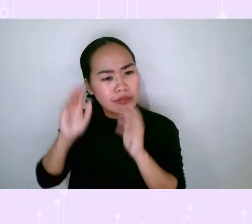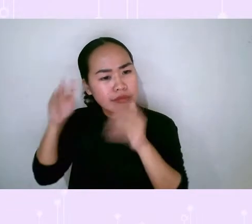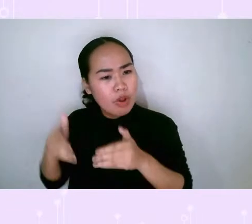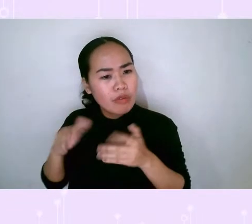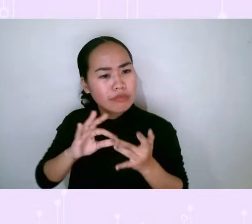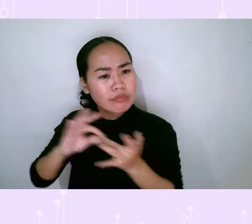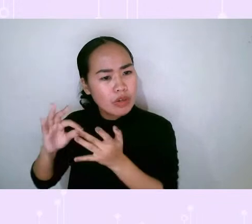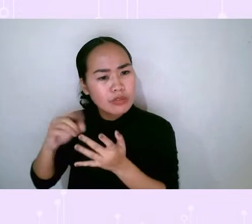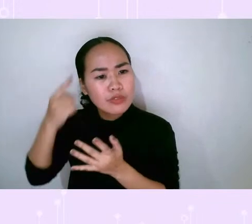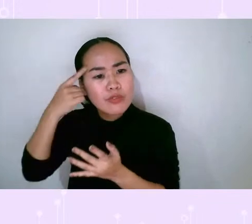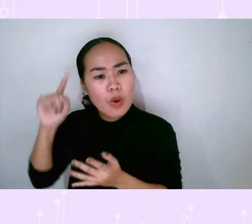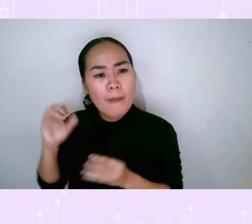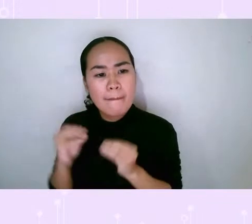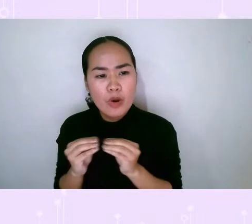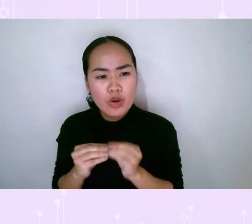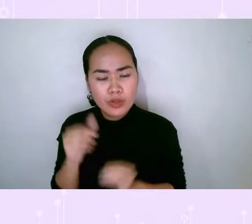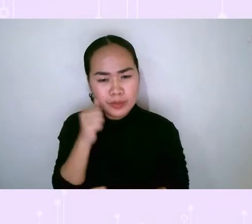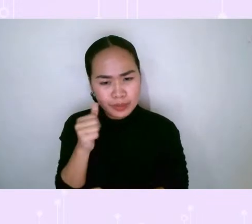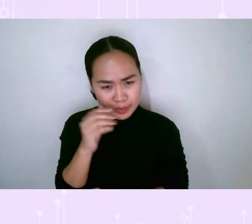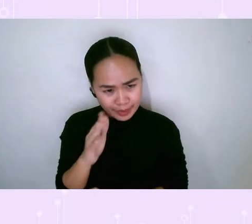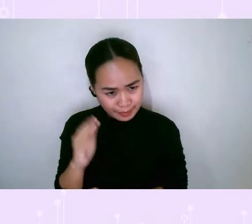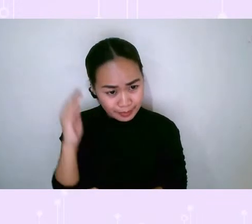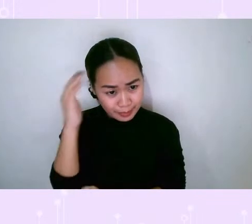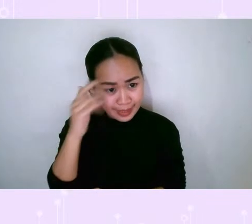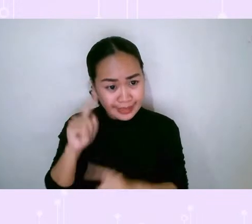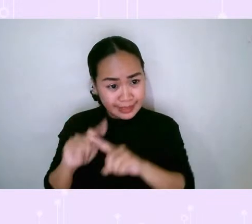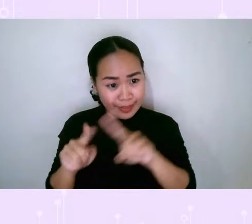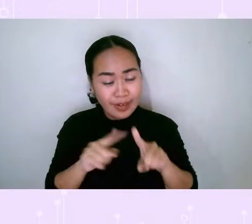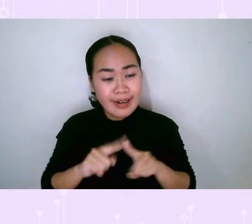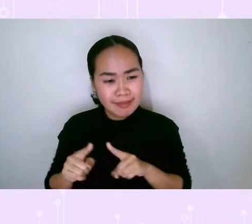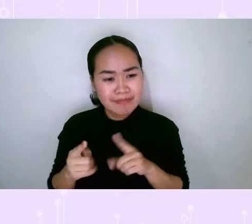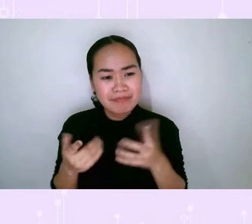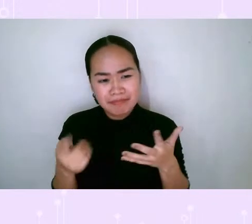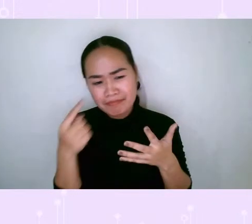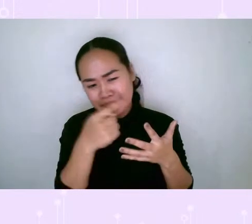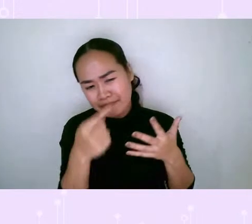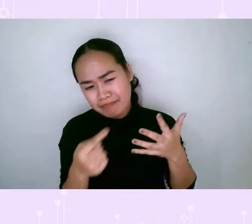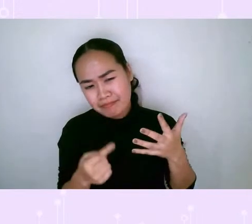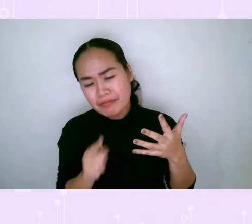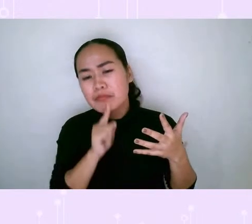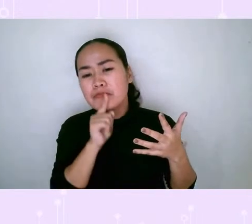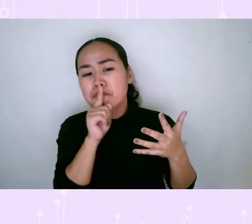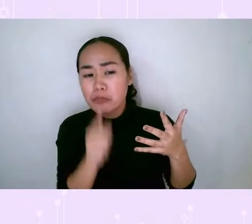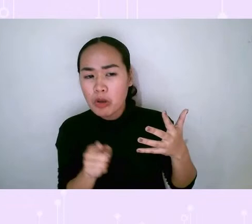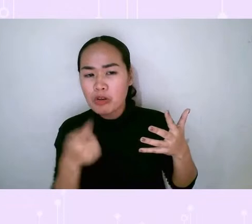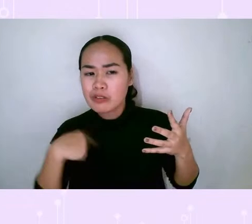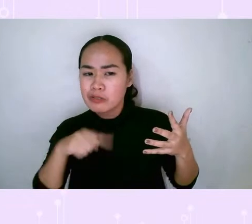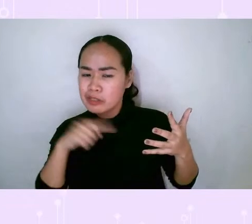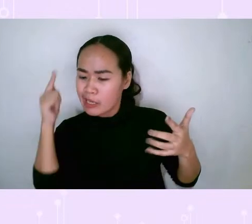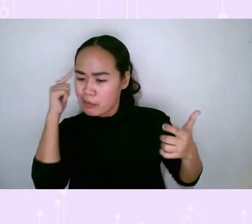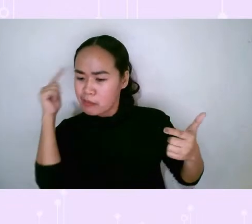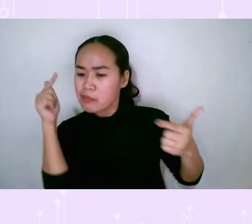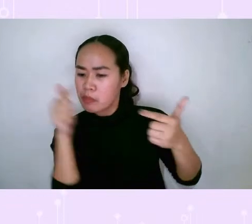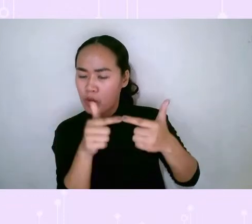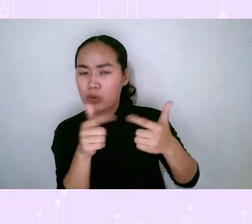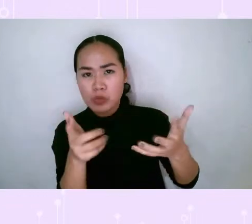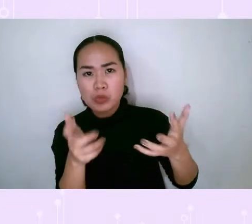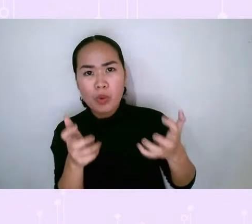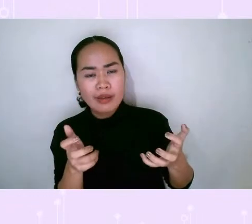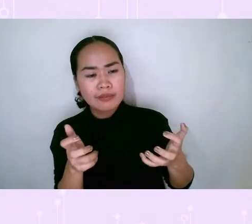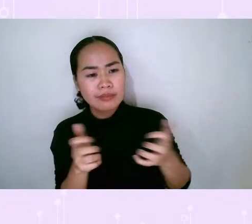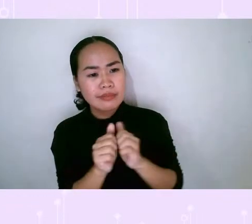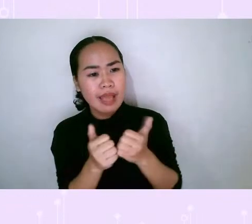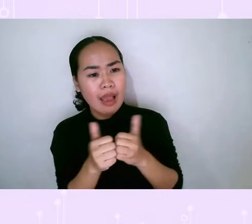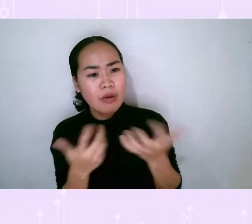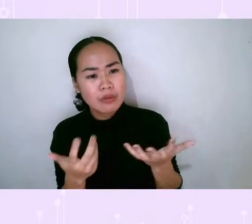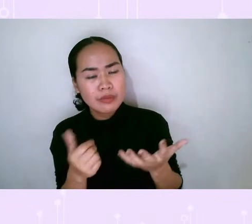opportunities for women in these areas. Our objective is to ensure that rural women, especially women in